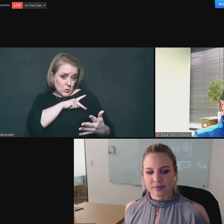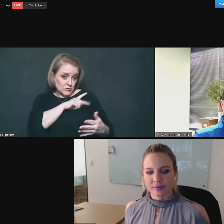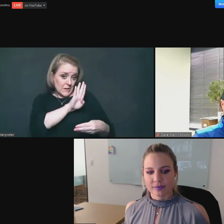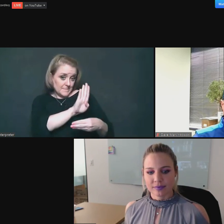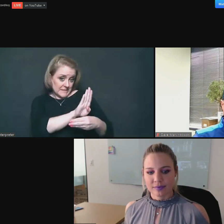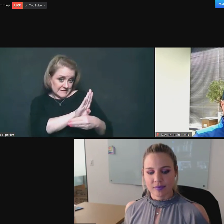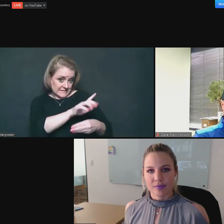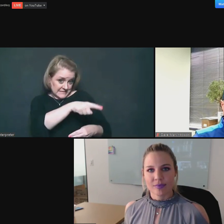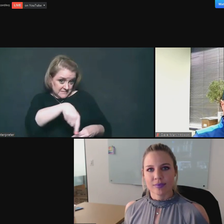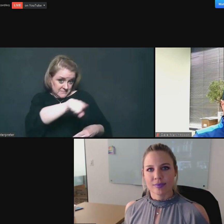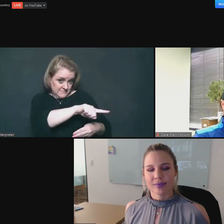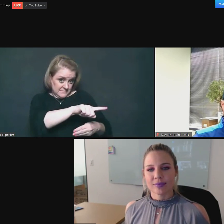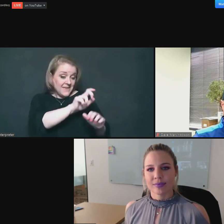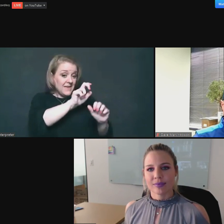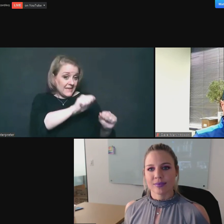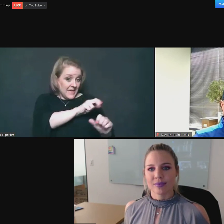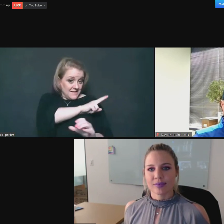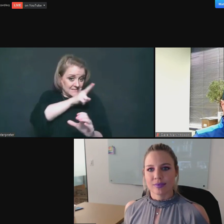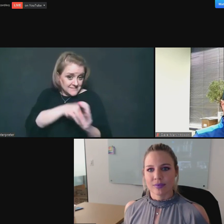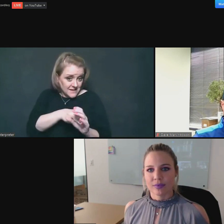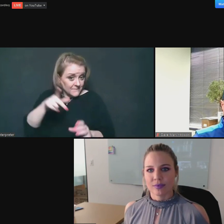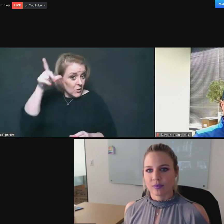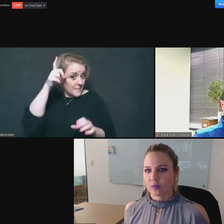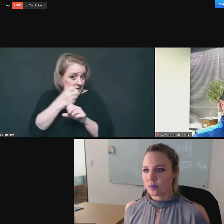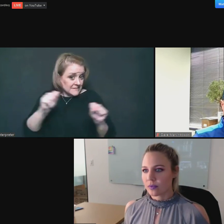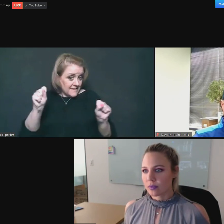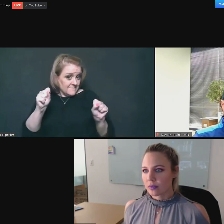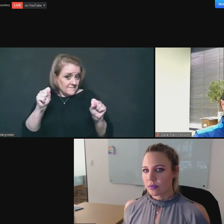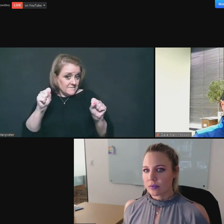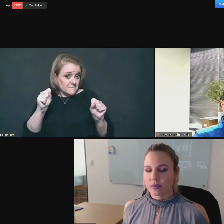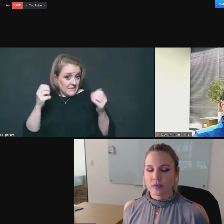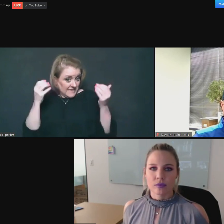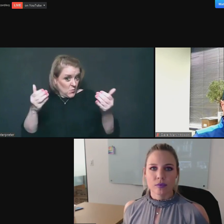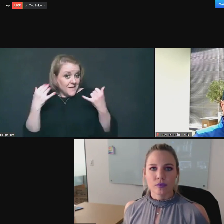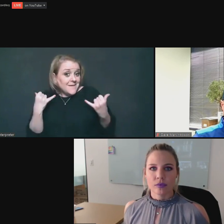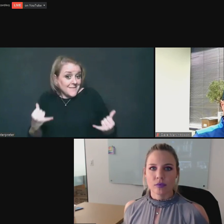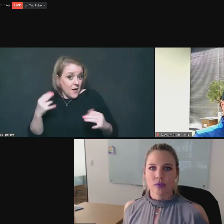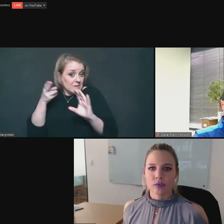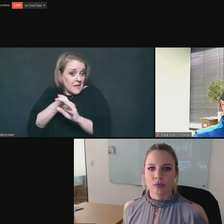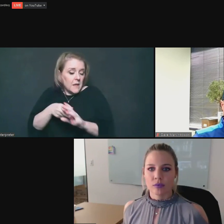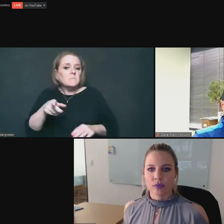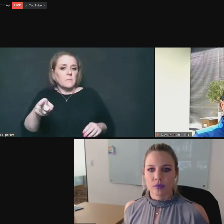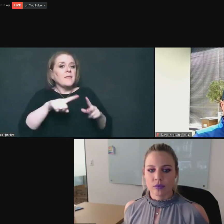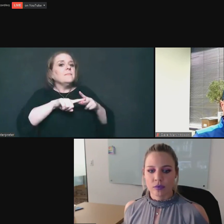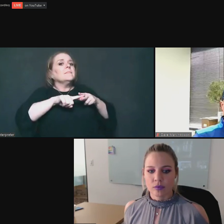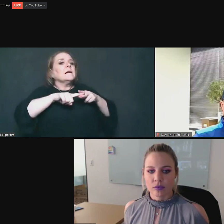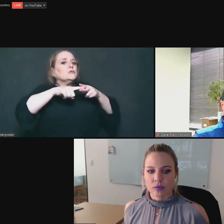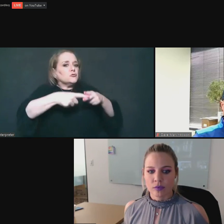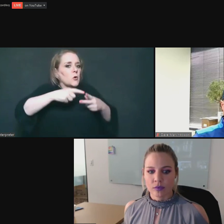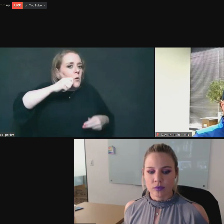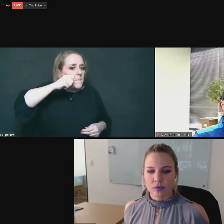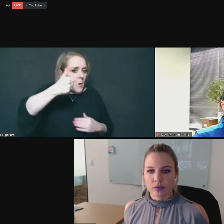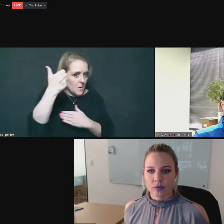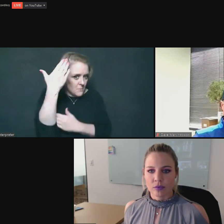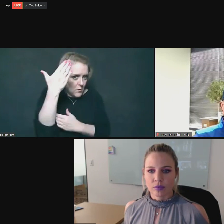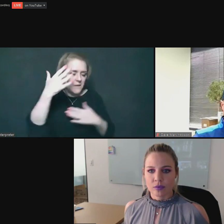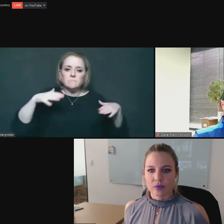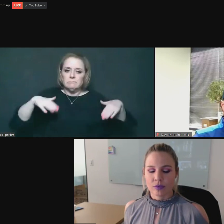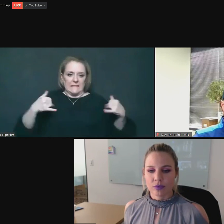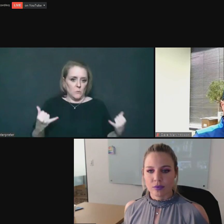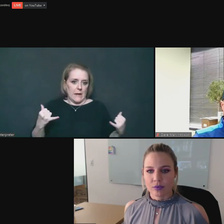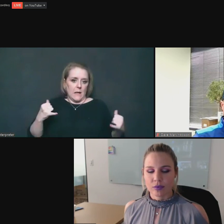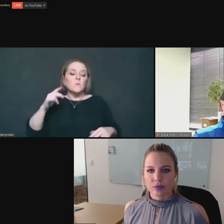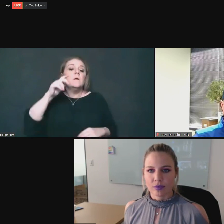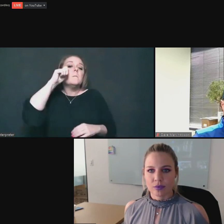sign up for Lubbock Safe, and they can sign up now is what it sounds like? Starting tomorrow morning. We should have the